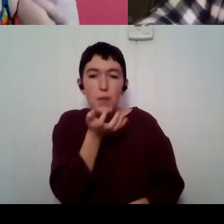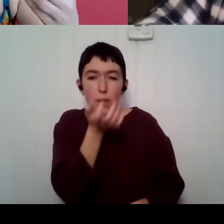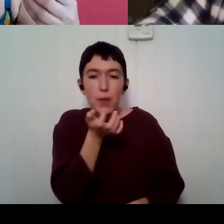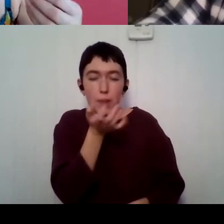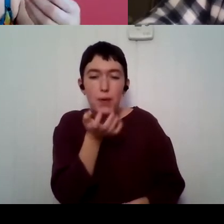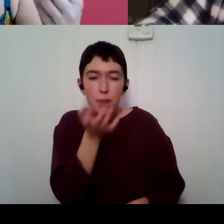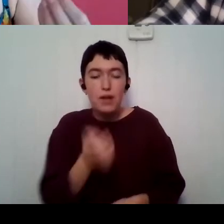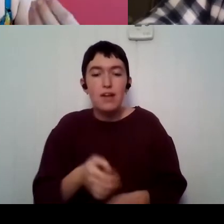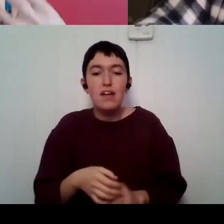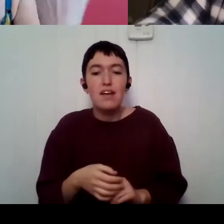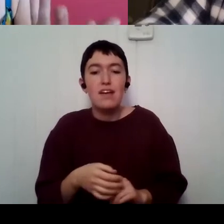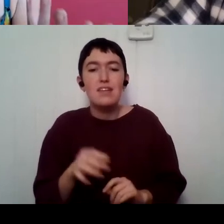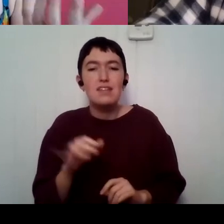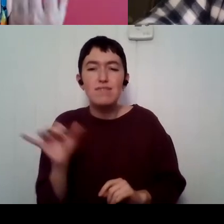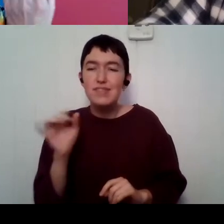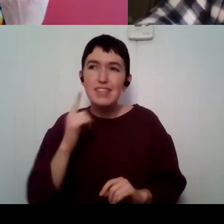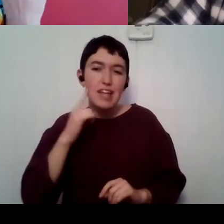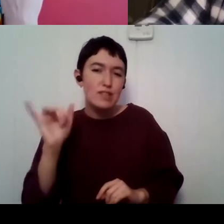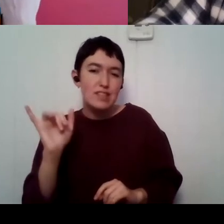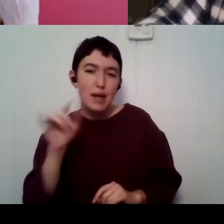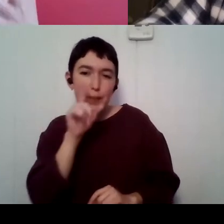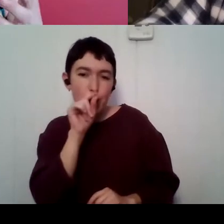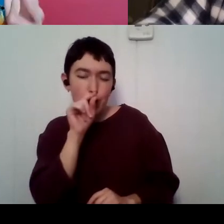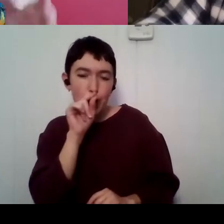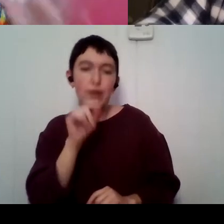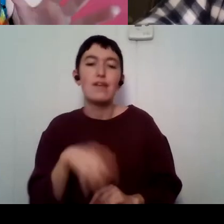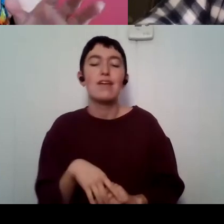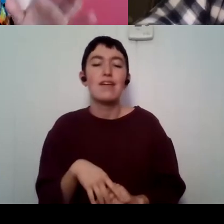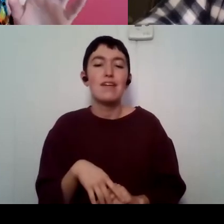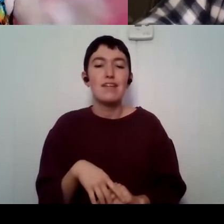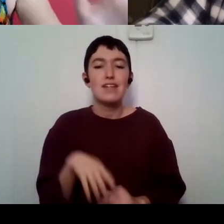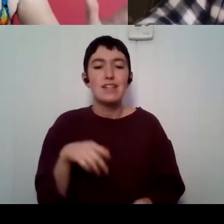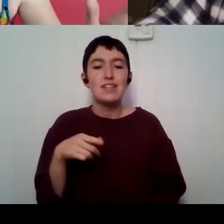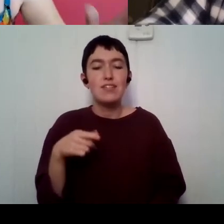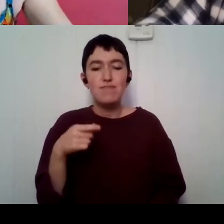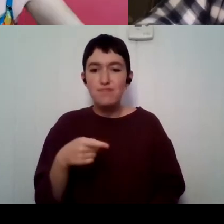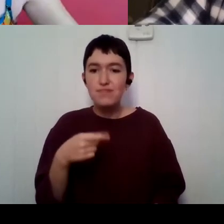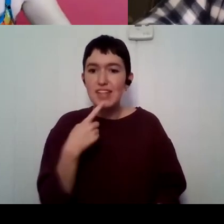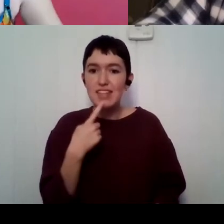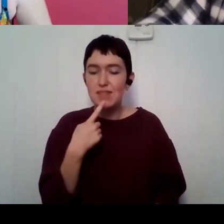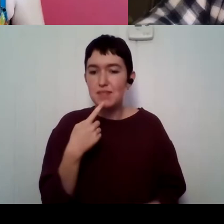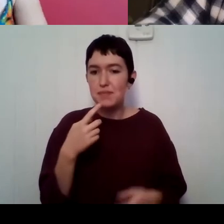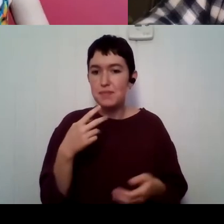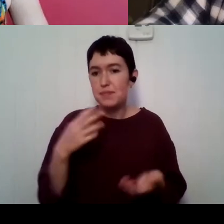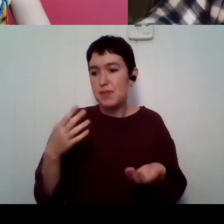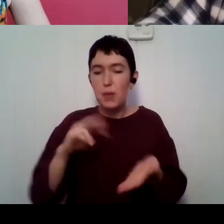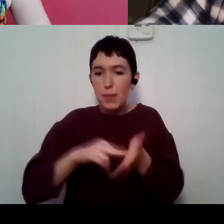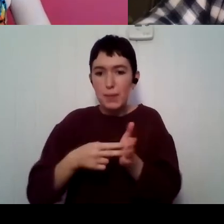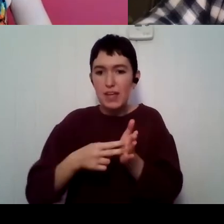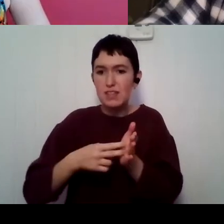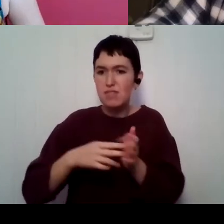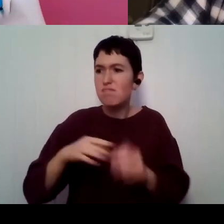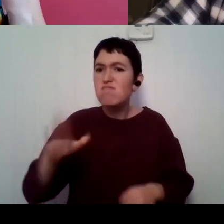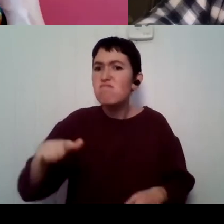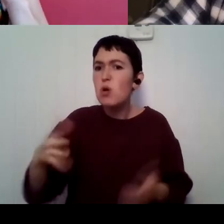it sounds almost like a bird. It sounds like a bird call. And that's them saying, hey, get out of here. Like, what are you doing here? Sometimes they do a